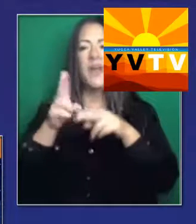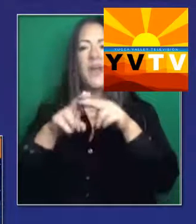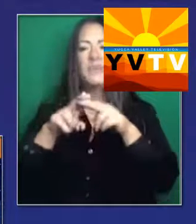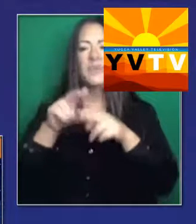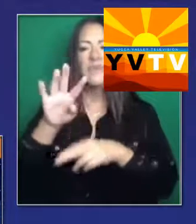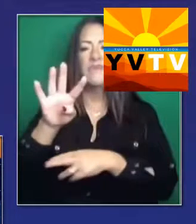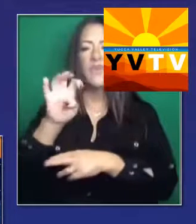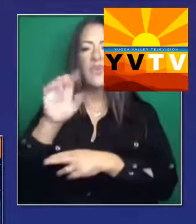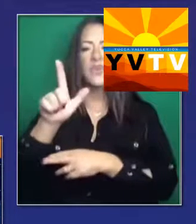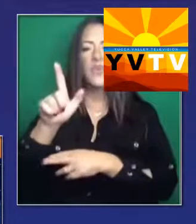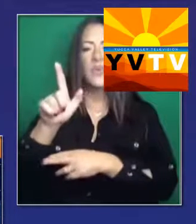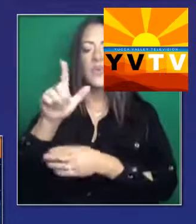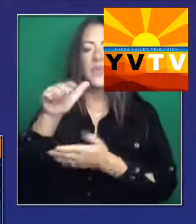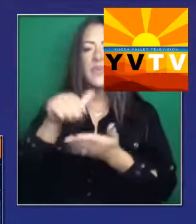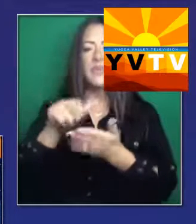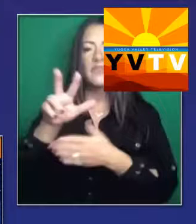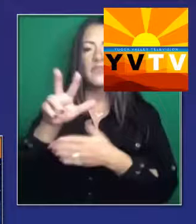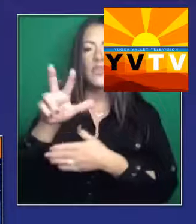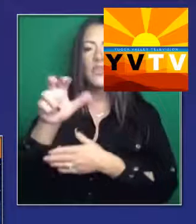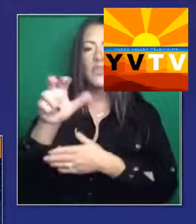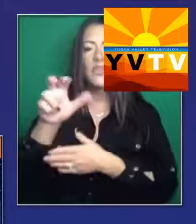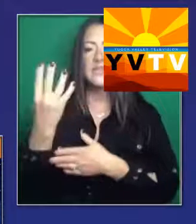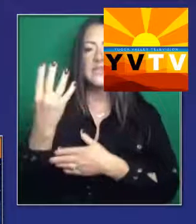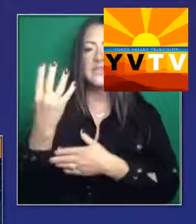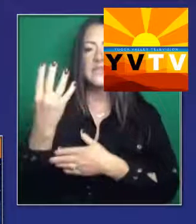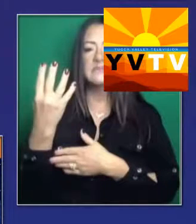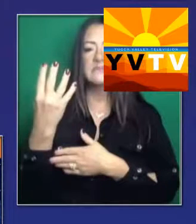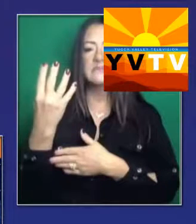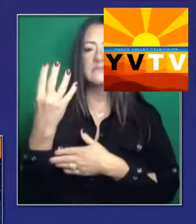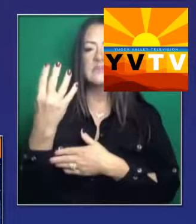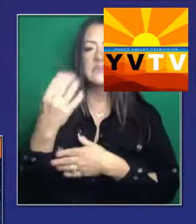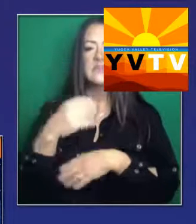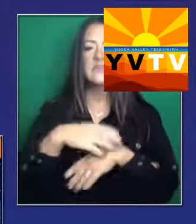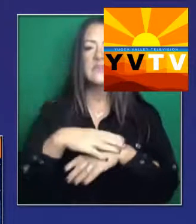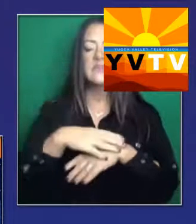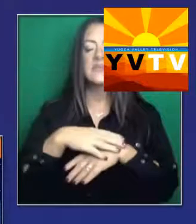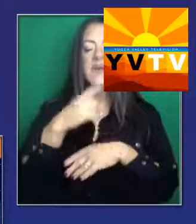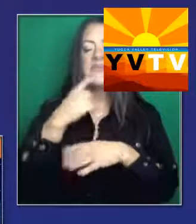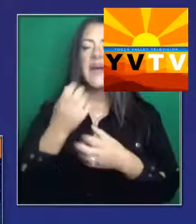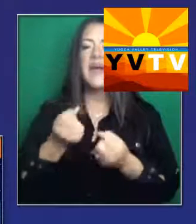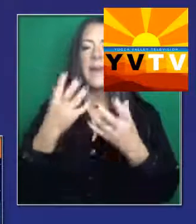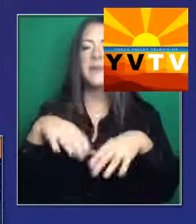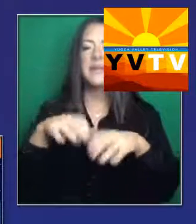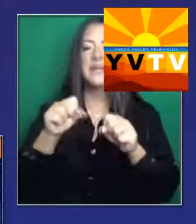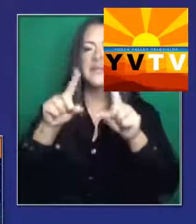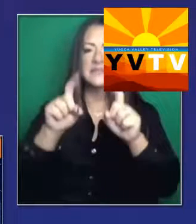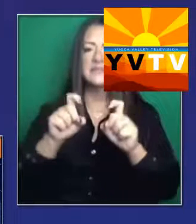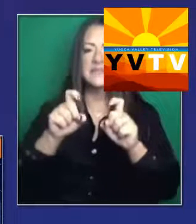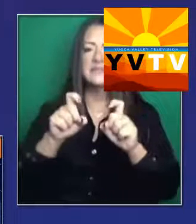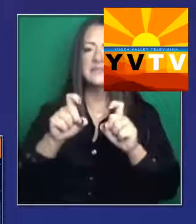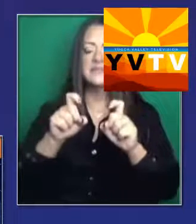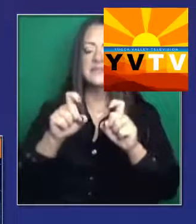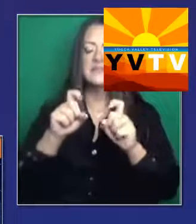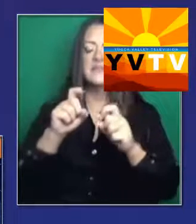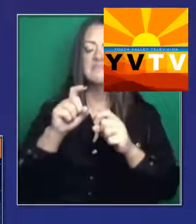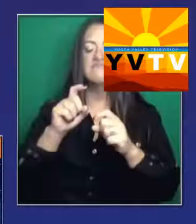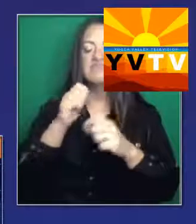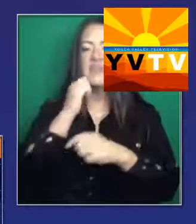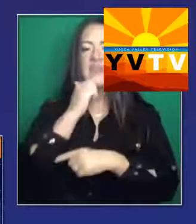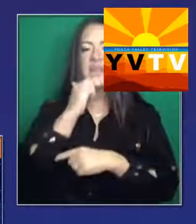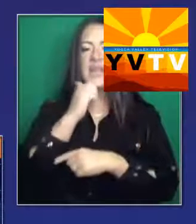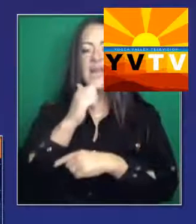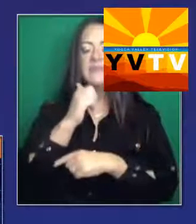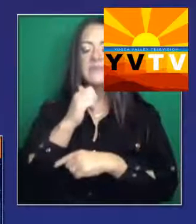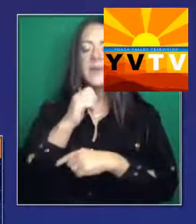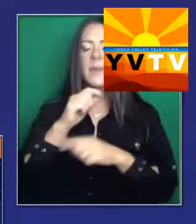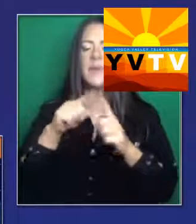421,000, 314,000 yesterday. So we're starting to get our cadence back in terms of daily tests, but there was a lag. There was